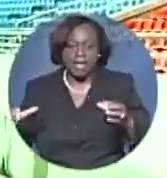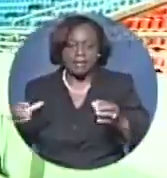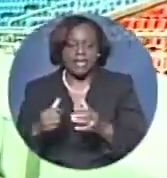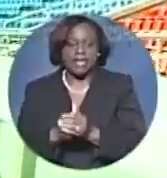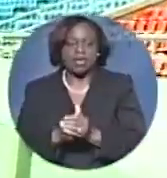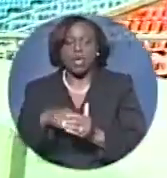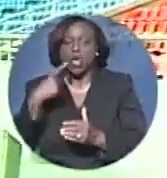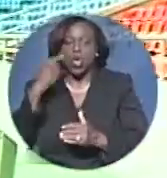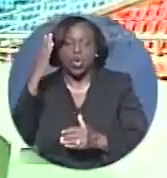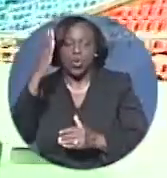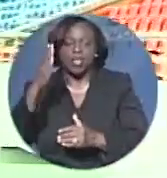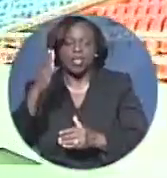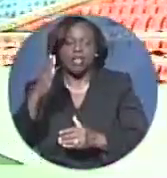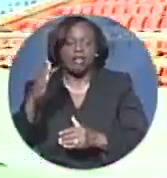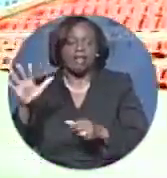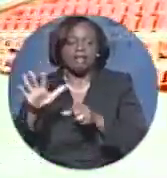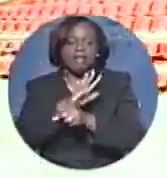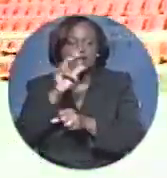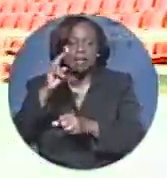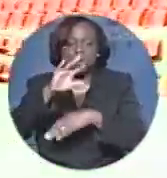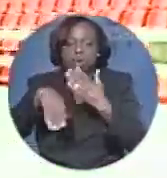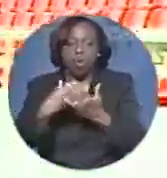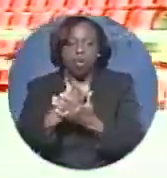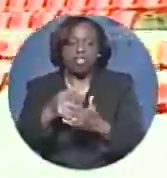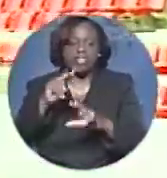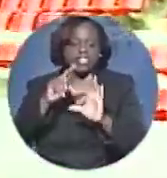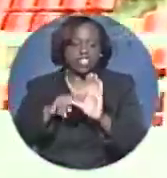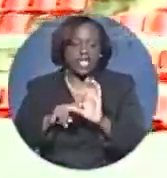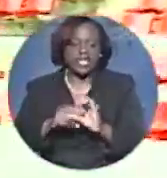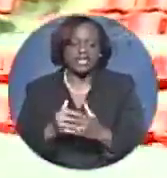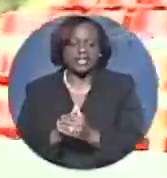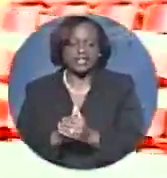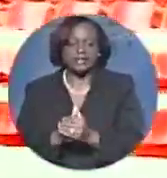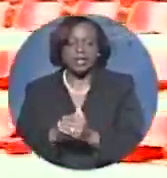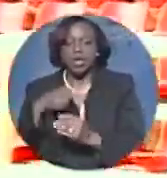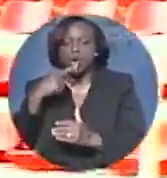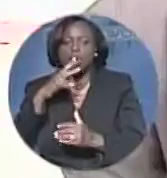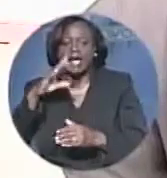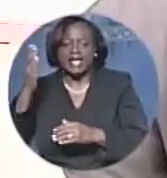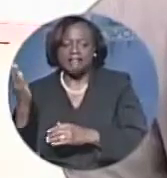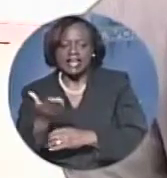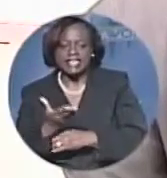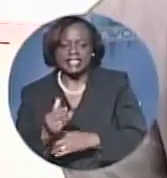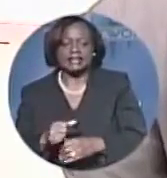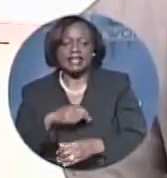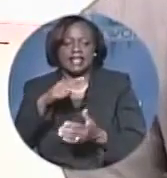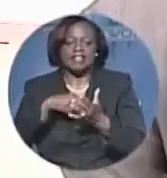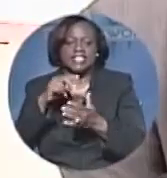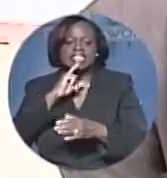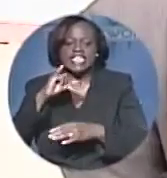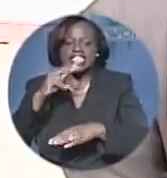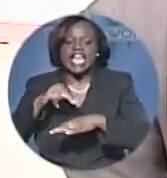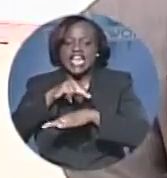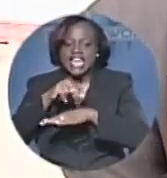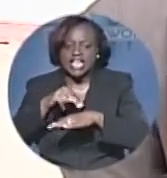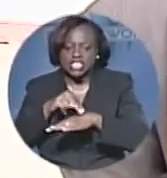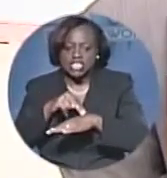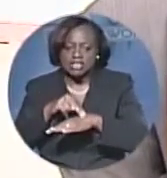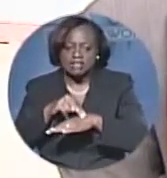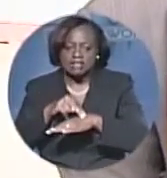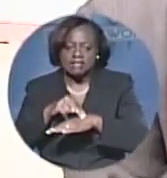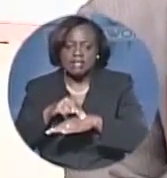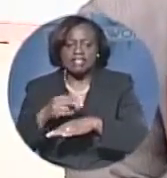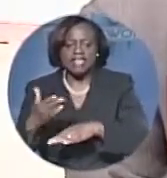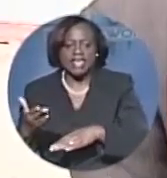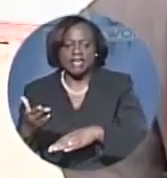up the 15,000 seats, Minister Minard cleared the air as to who will be invited. This is a national event, and just as Independence,